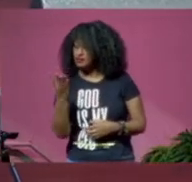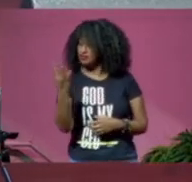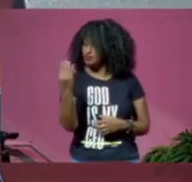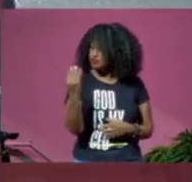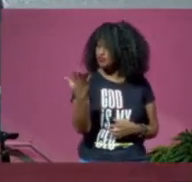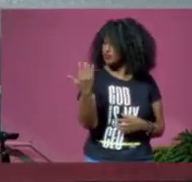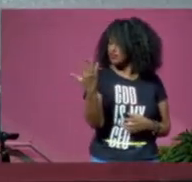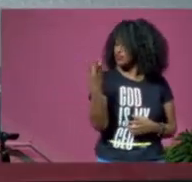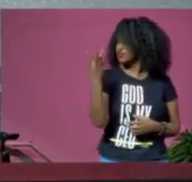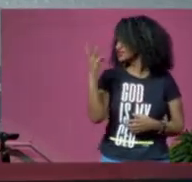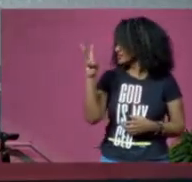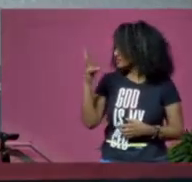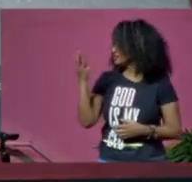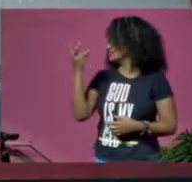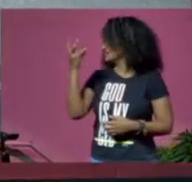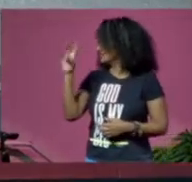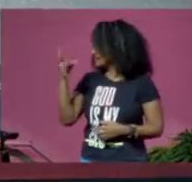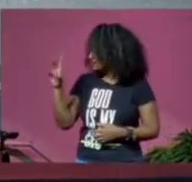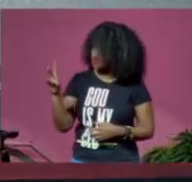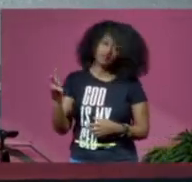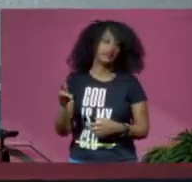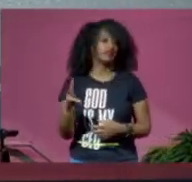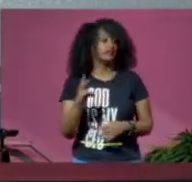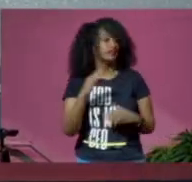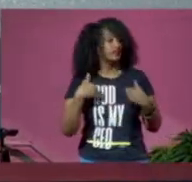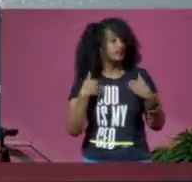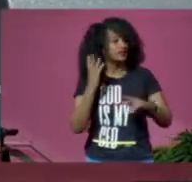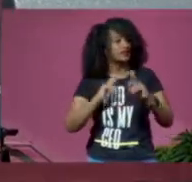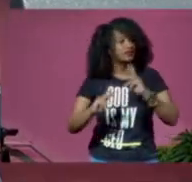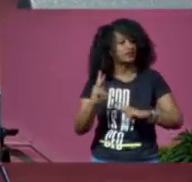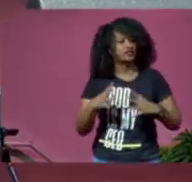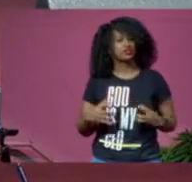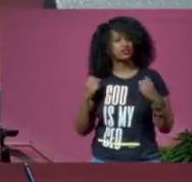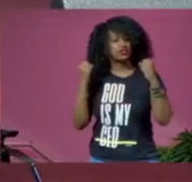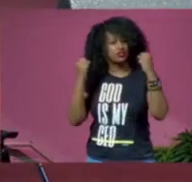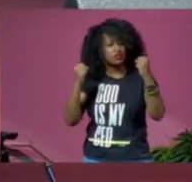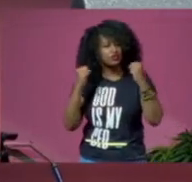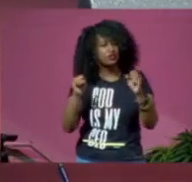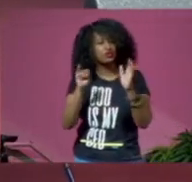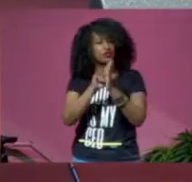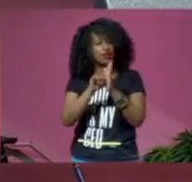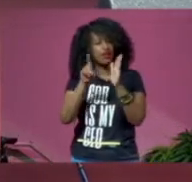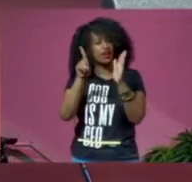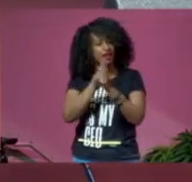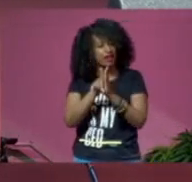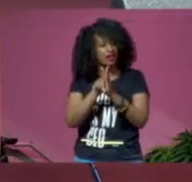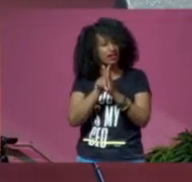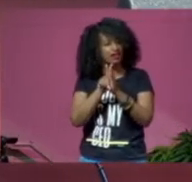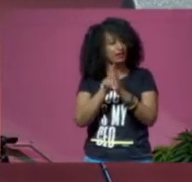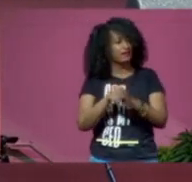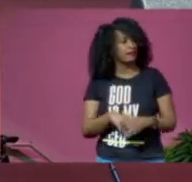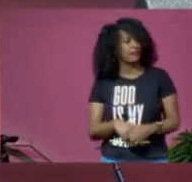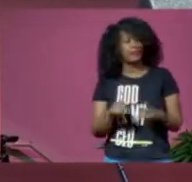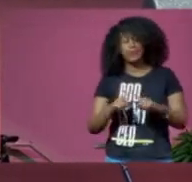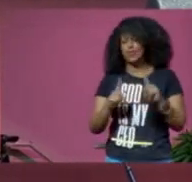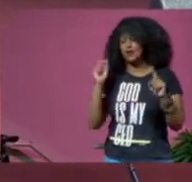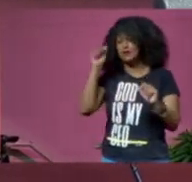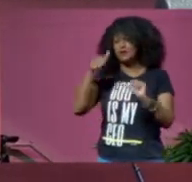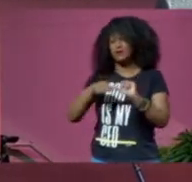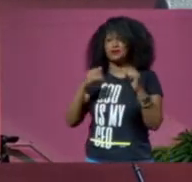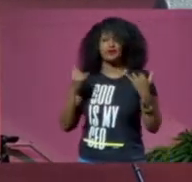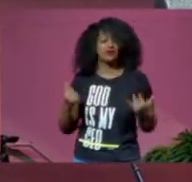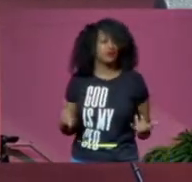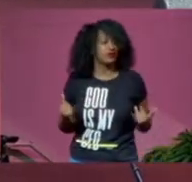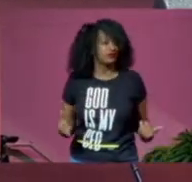15 and 16 and 17-year-old young people who have a strong sense of who they are. But remember now